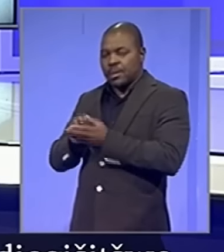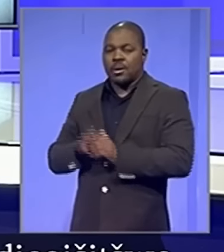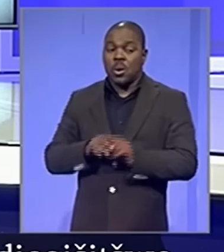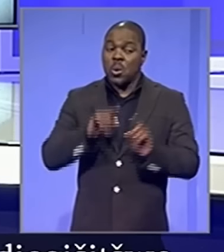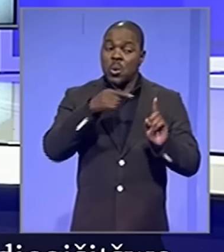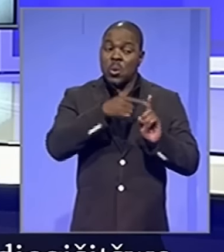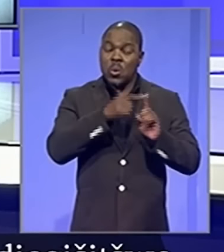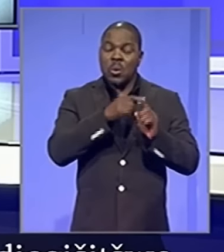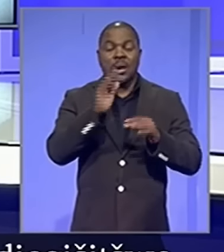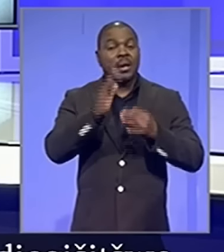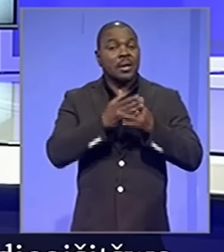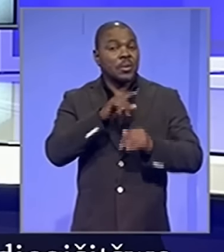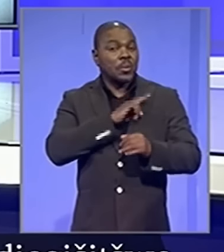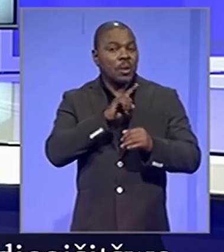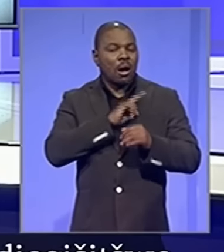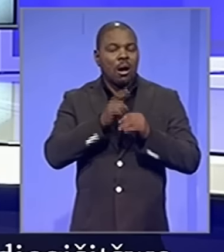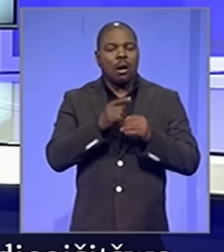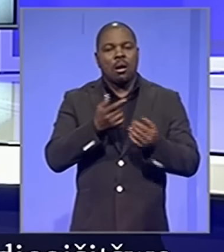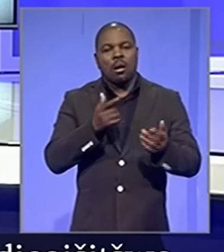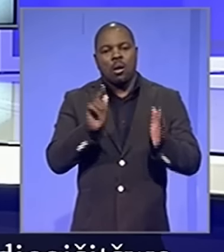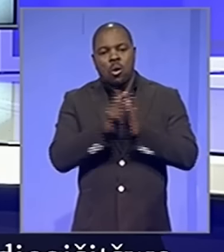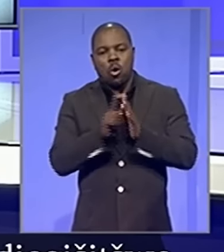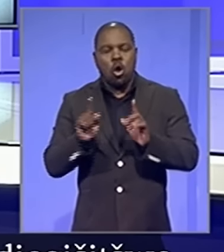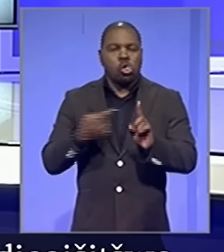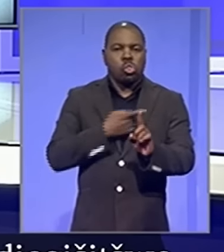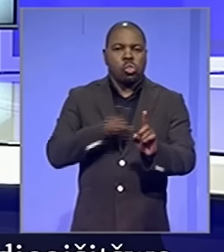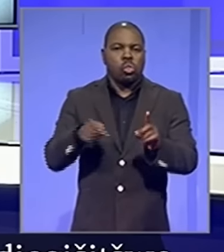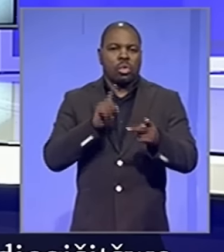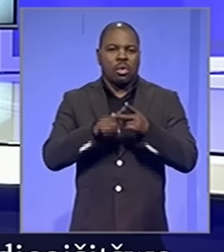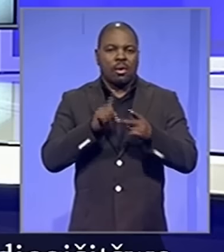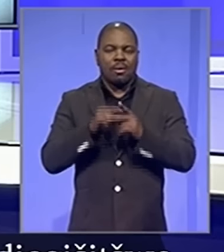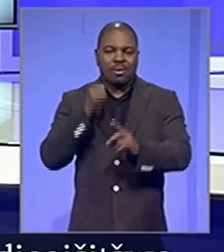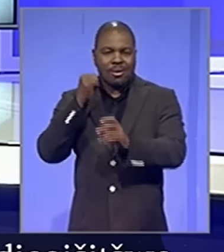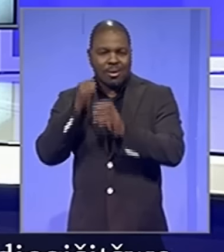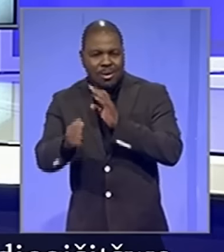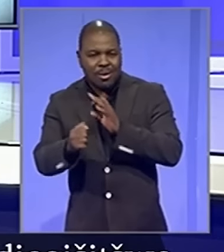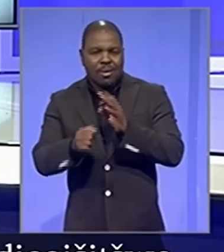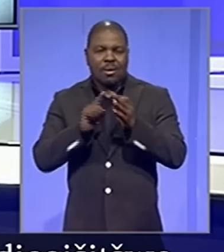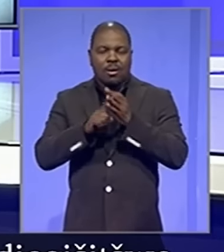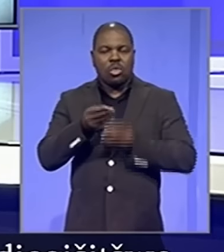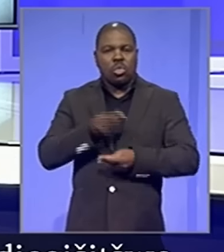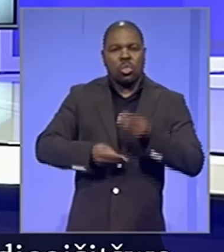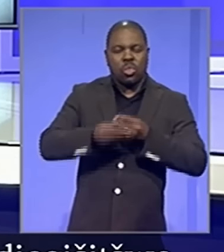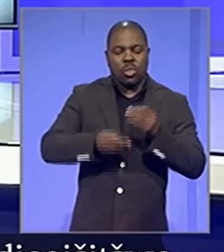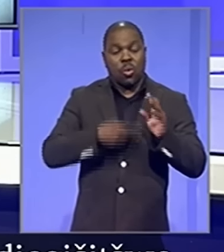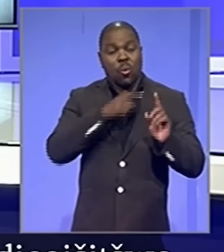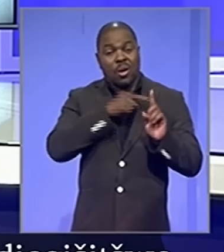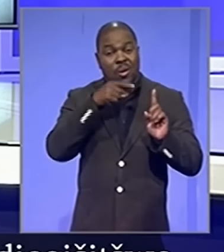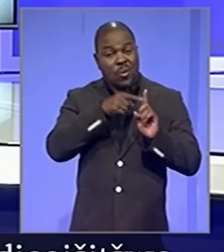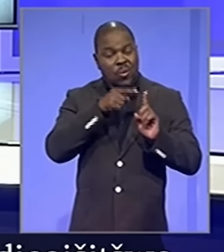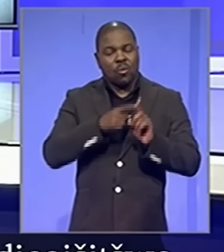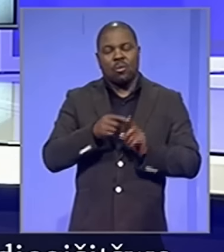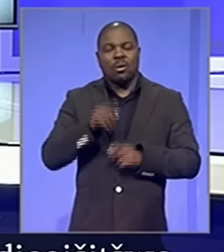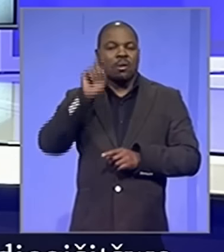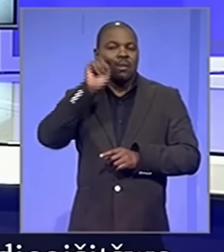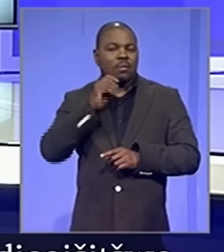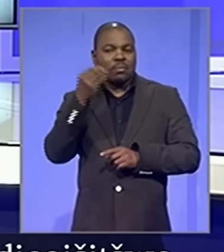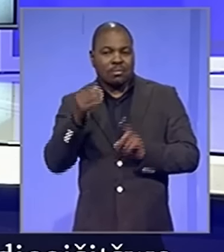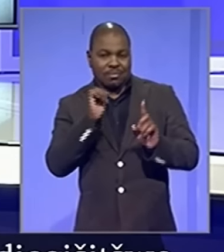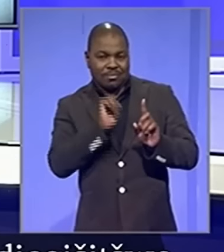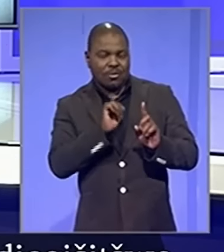tša go šitiša toka go phethagatso jwa boradia le polao mabapi le mabarebare a gore o bolaile motlogolo wa